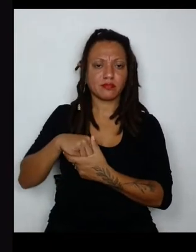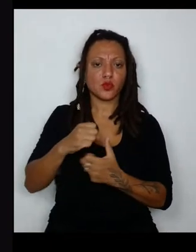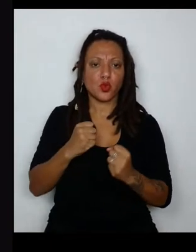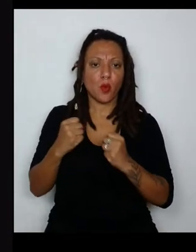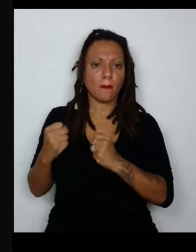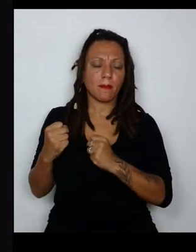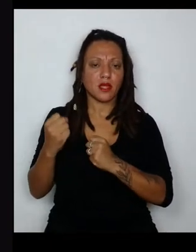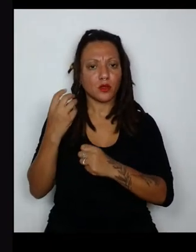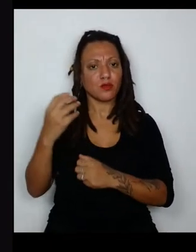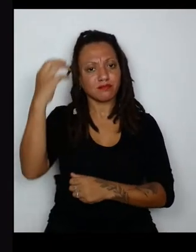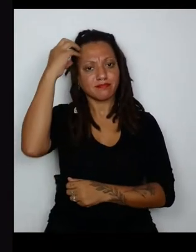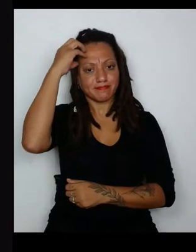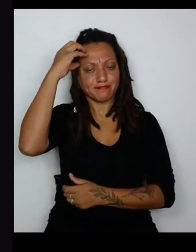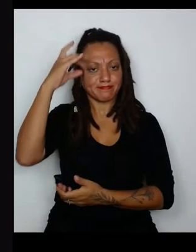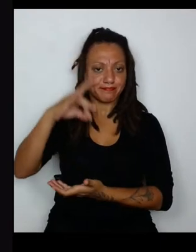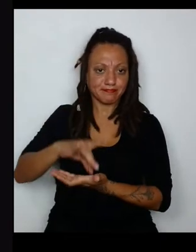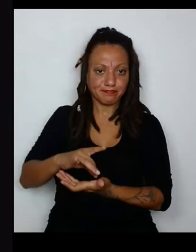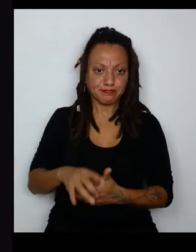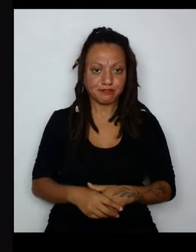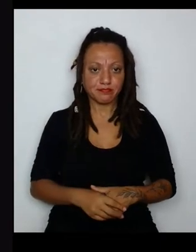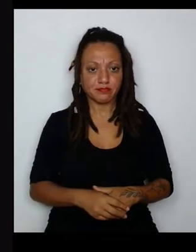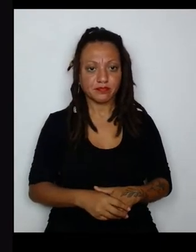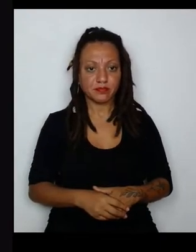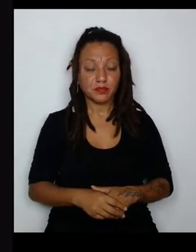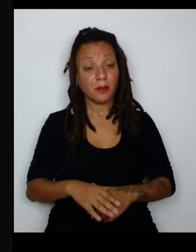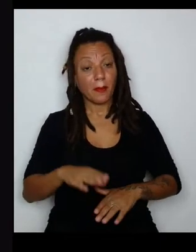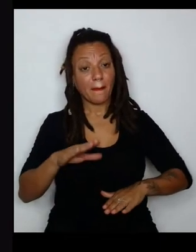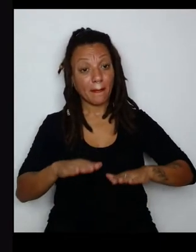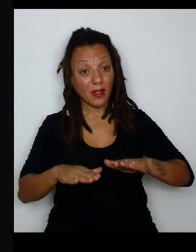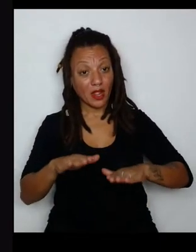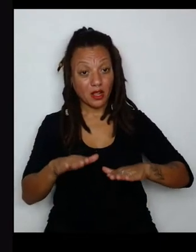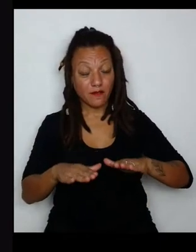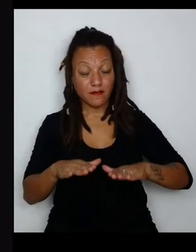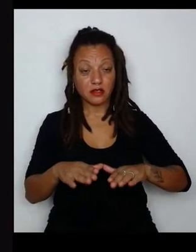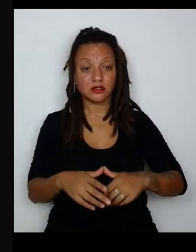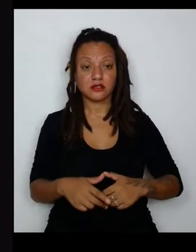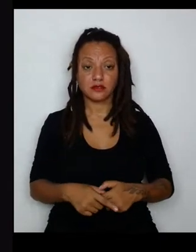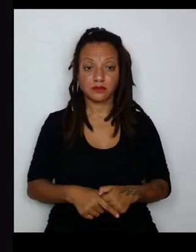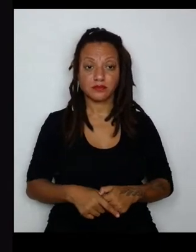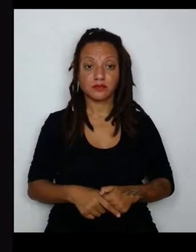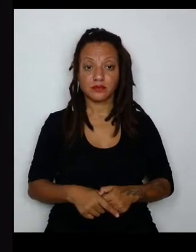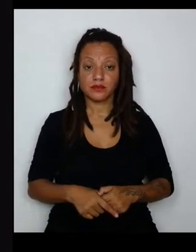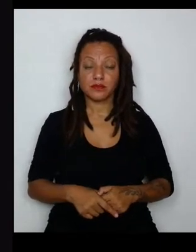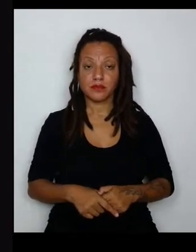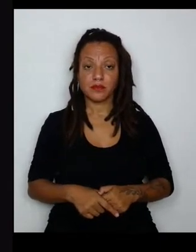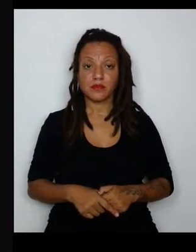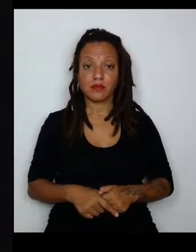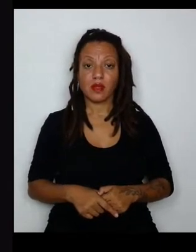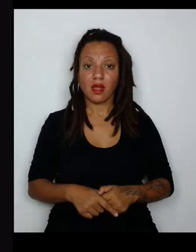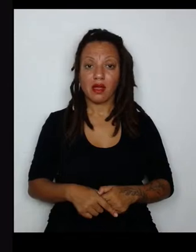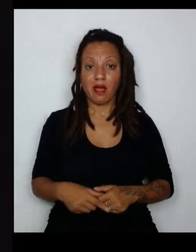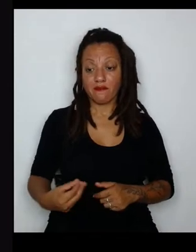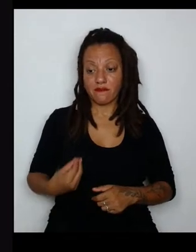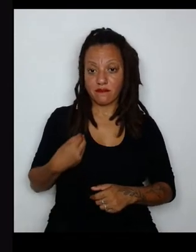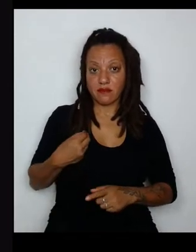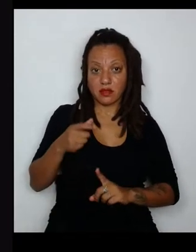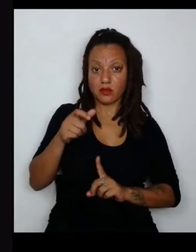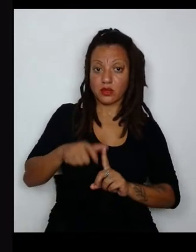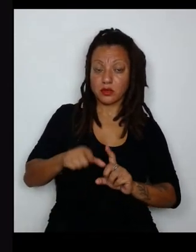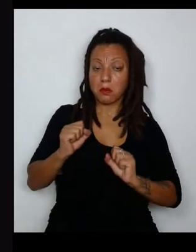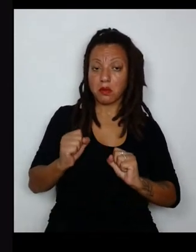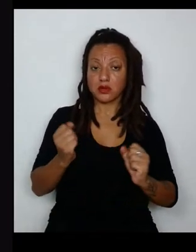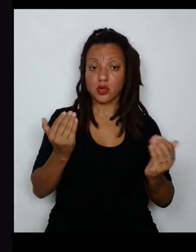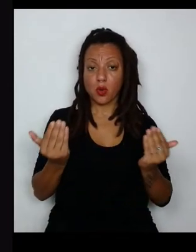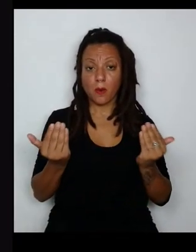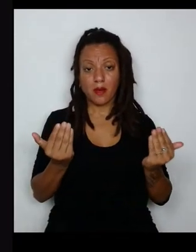perhaps the case of goga might be likened to that of richard wagner where there can be no question